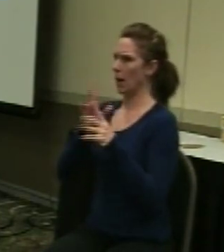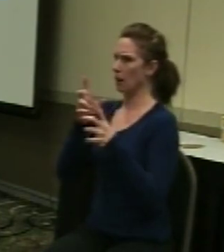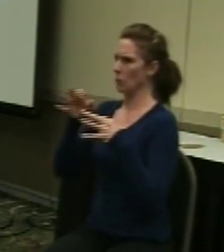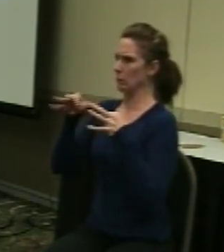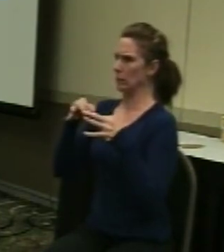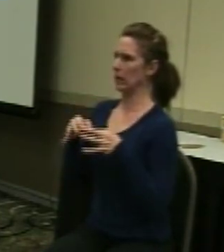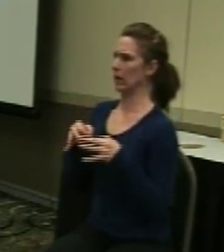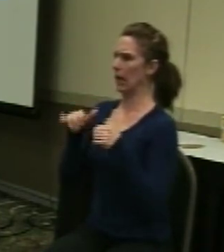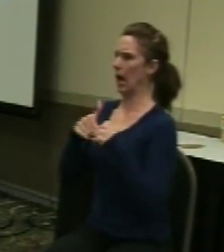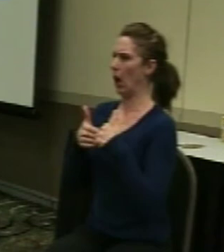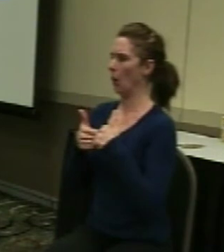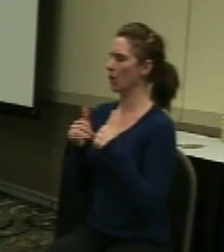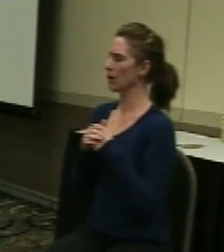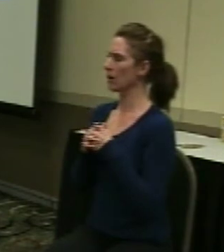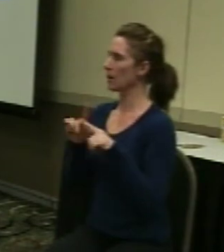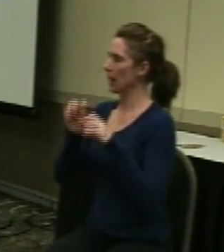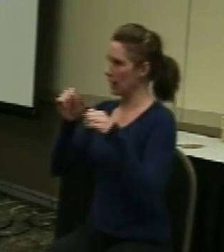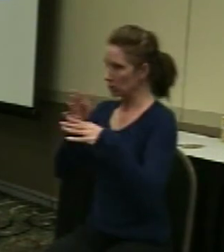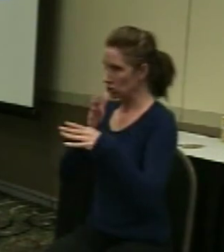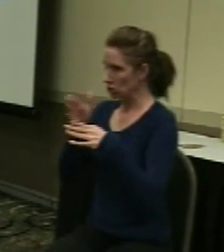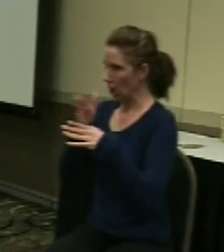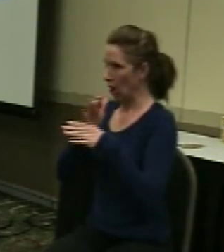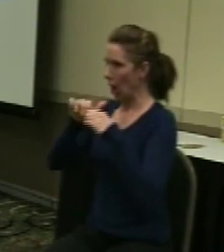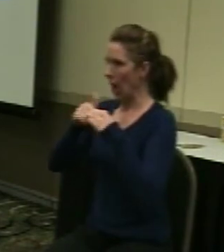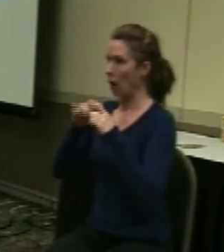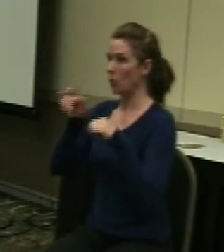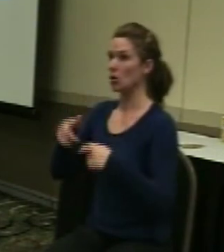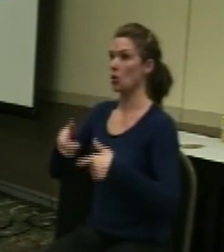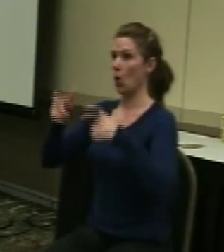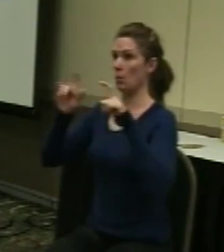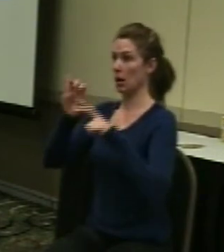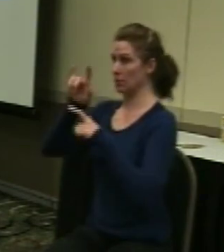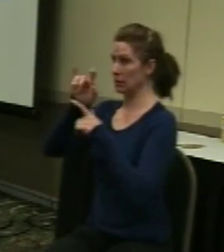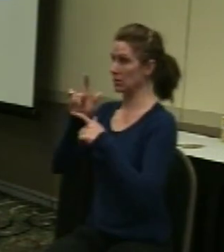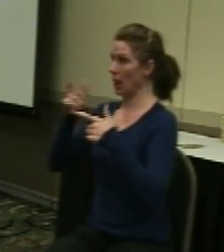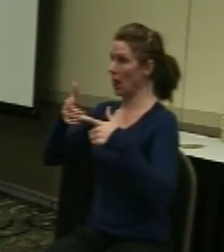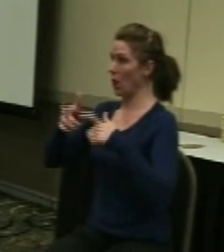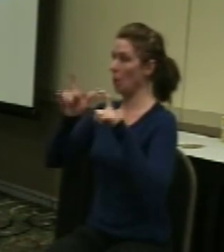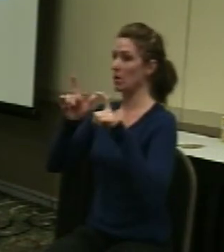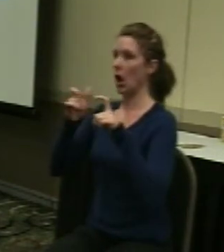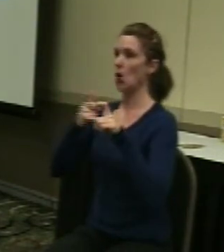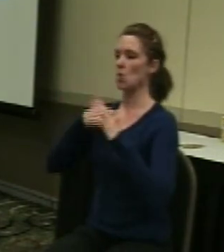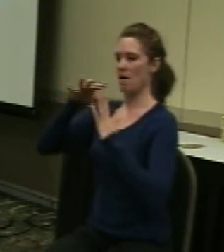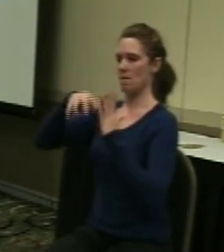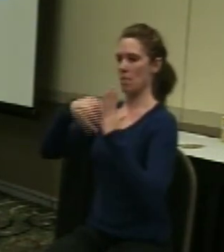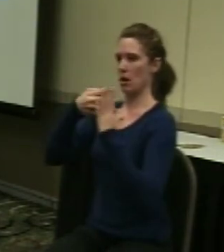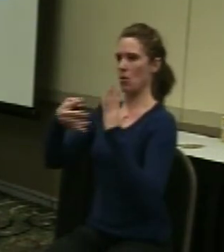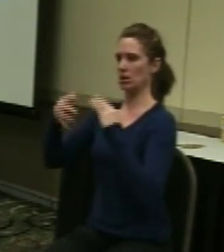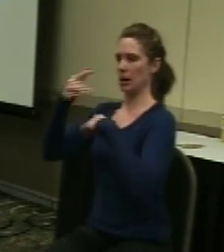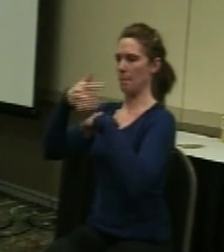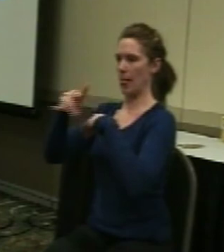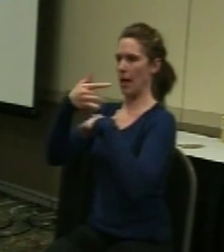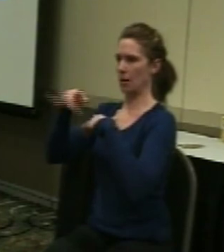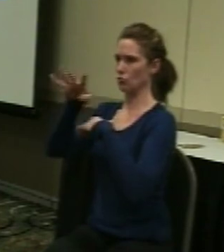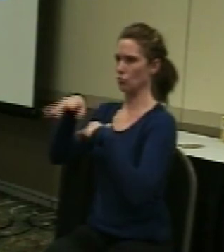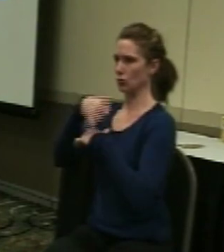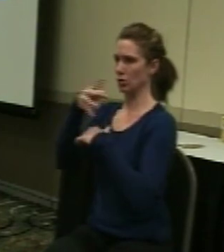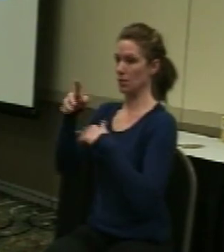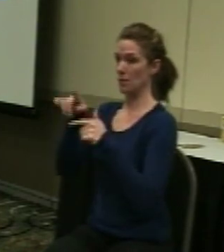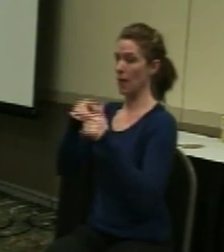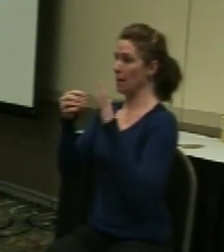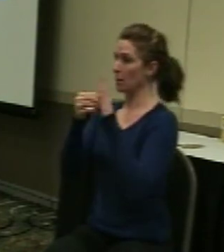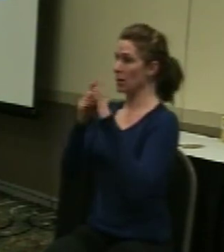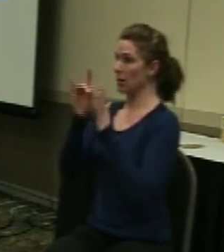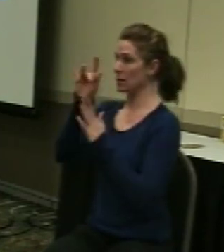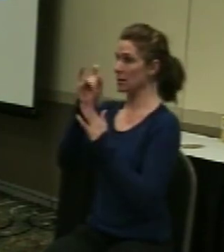Excel. But all I can share with you is when you go in, open up Excel, there's like a blank worksheet. And all you do is put in the date